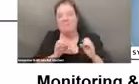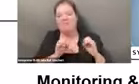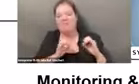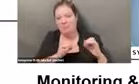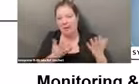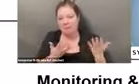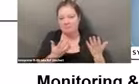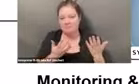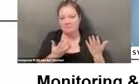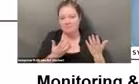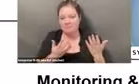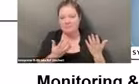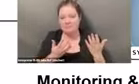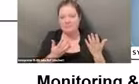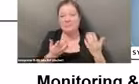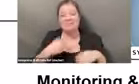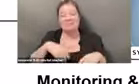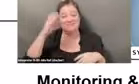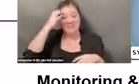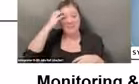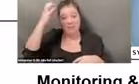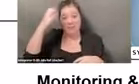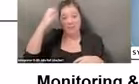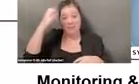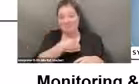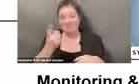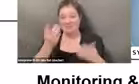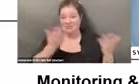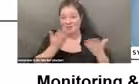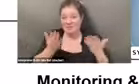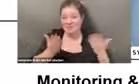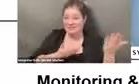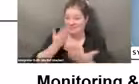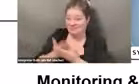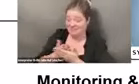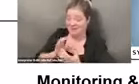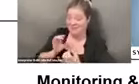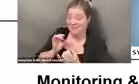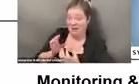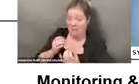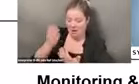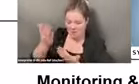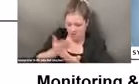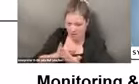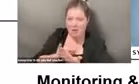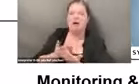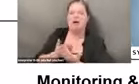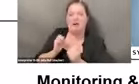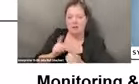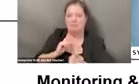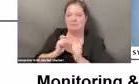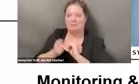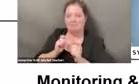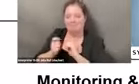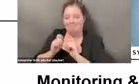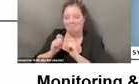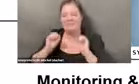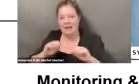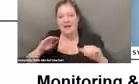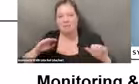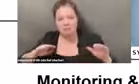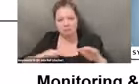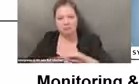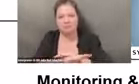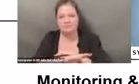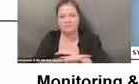public sector bodies are required to react on this feedback, and the monitoring and supervision bodies are